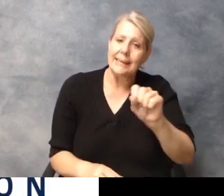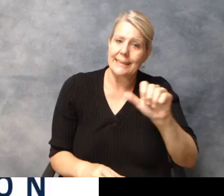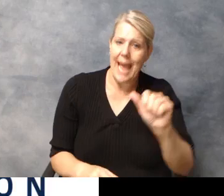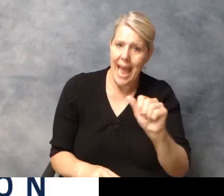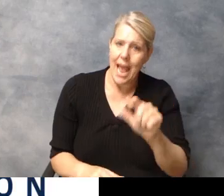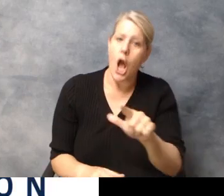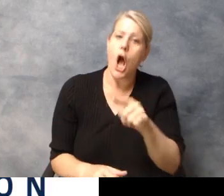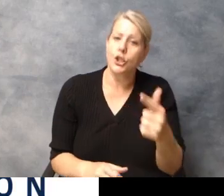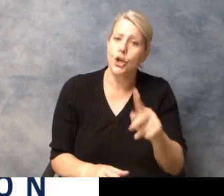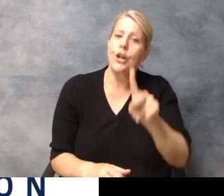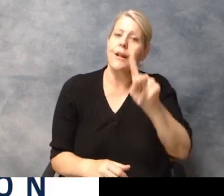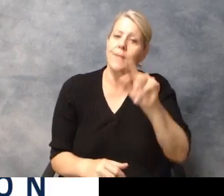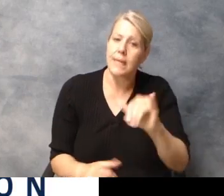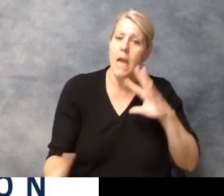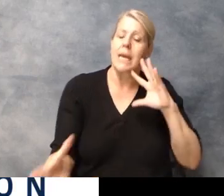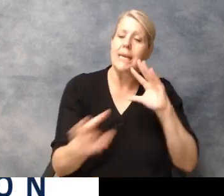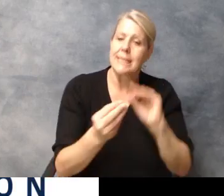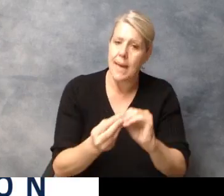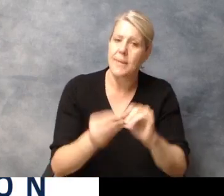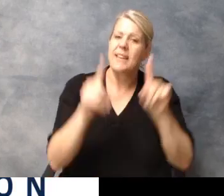or AKSA.